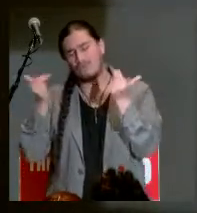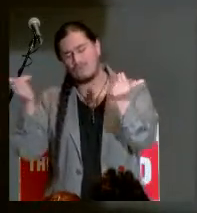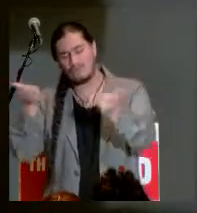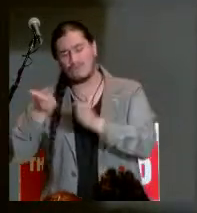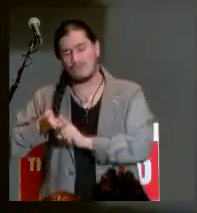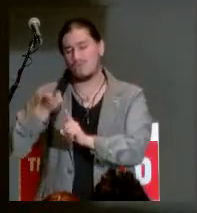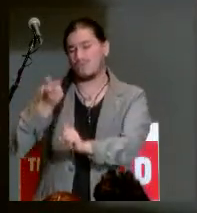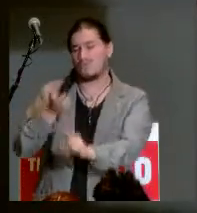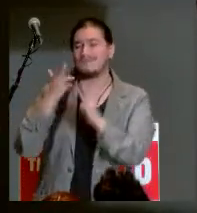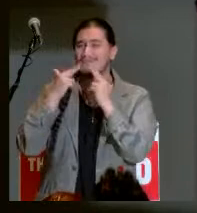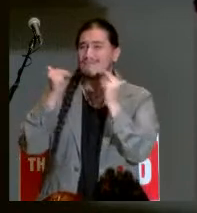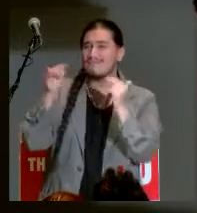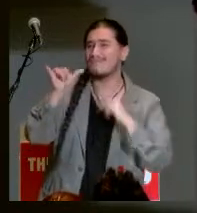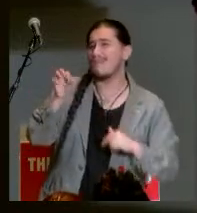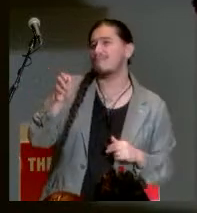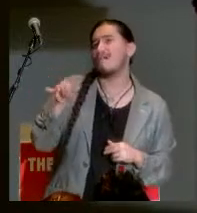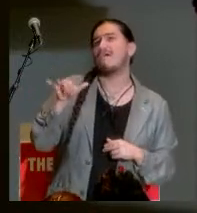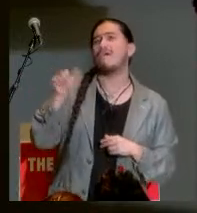asesu, Yemanya.